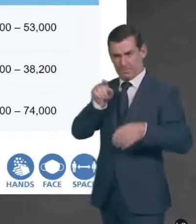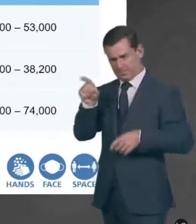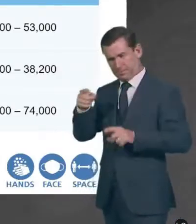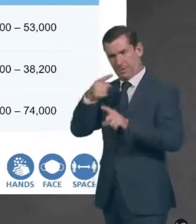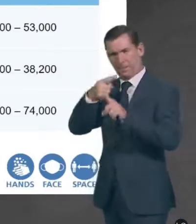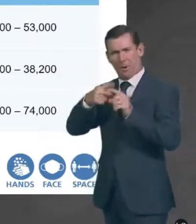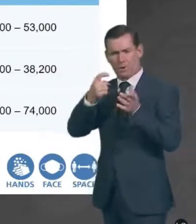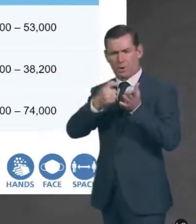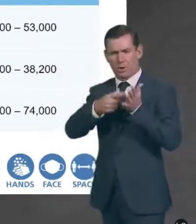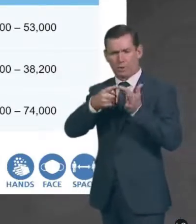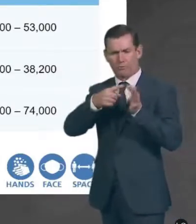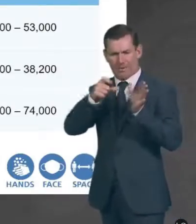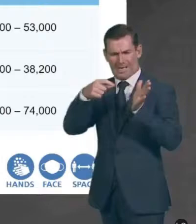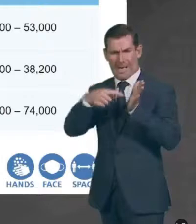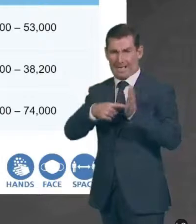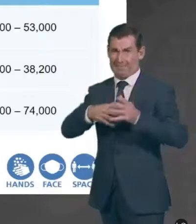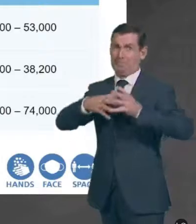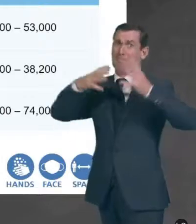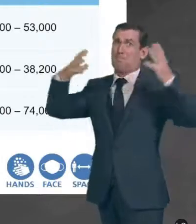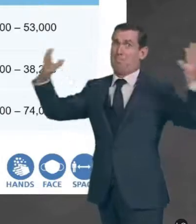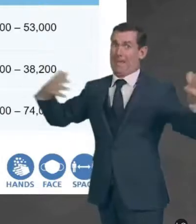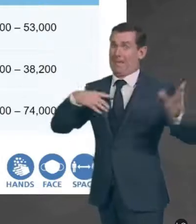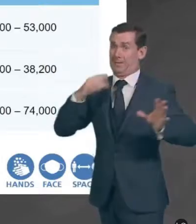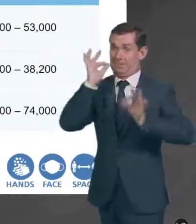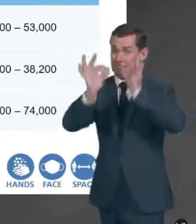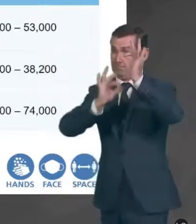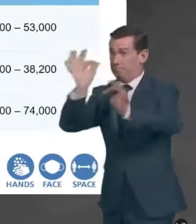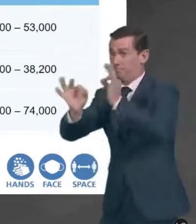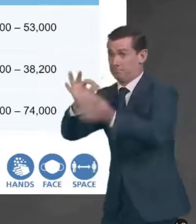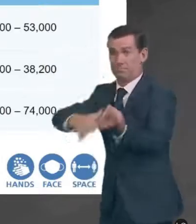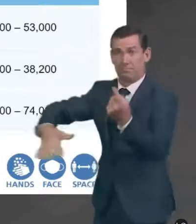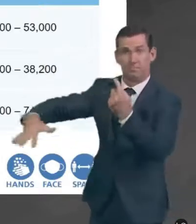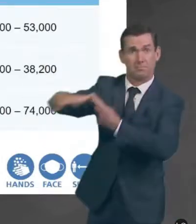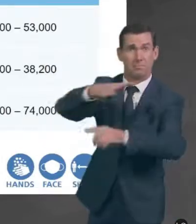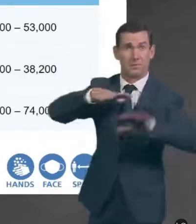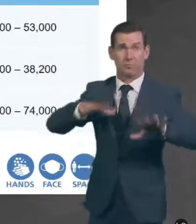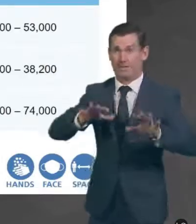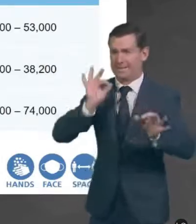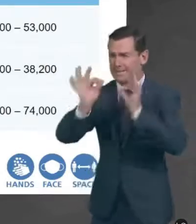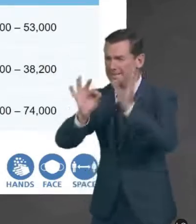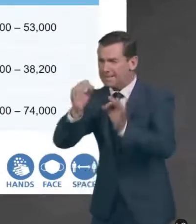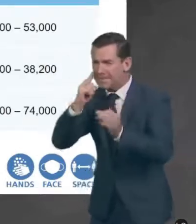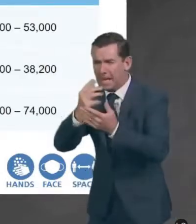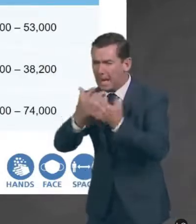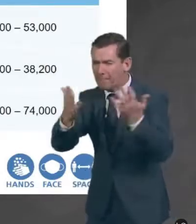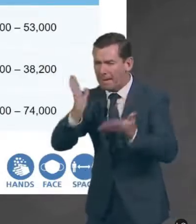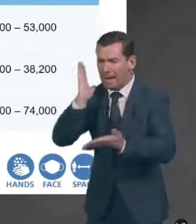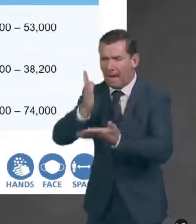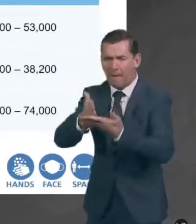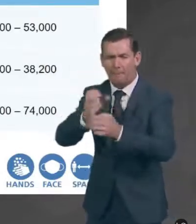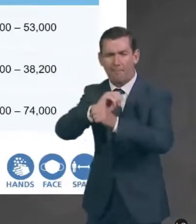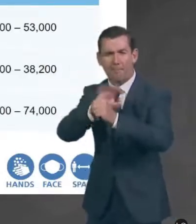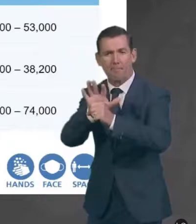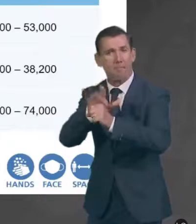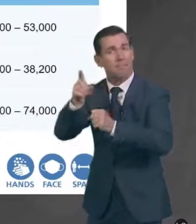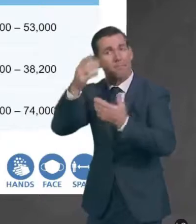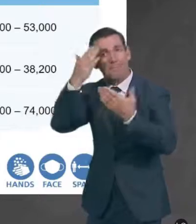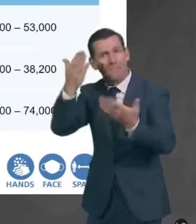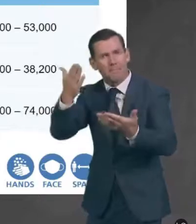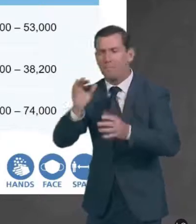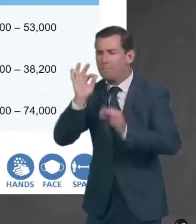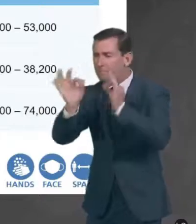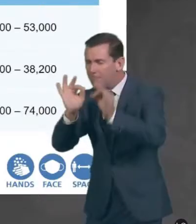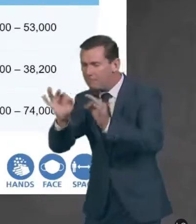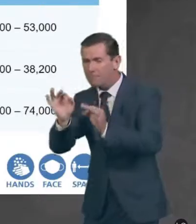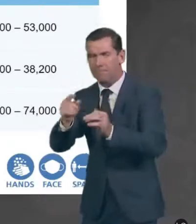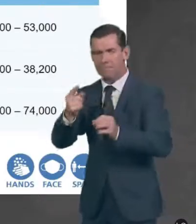big study done across the country, and then the data from the modeling group, SPI-M. And what you can see